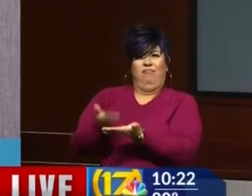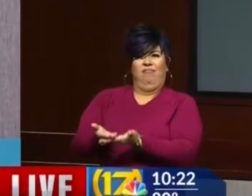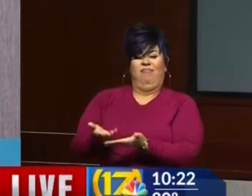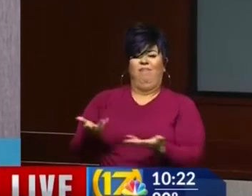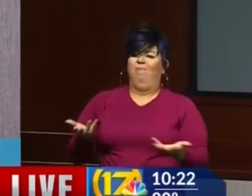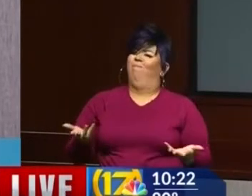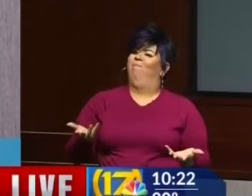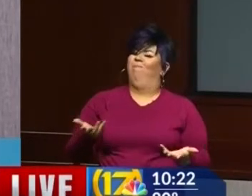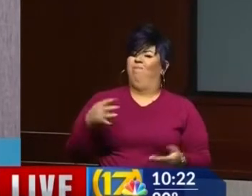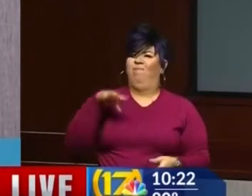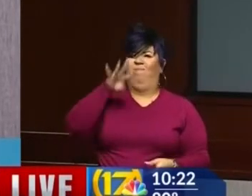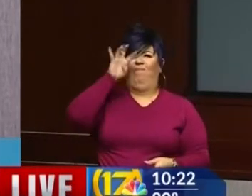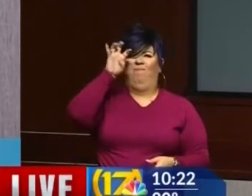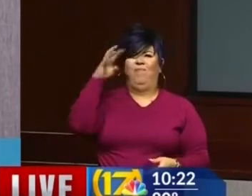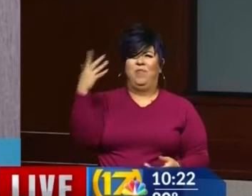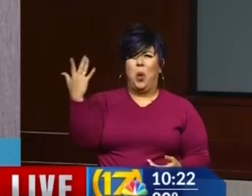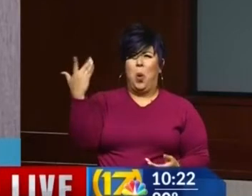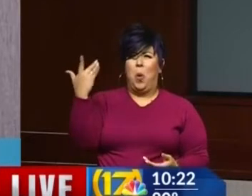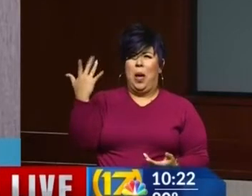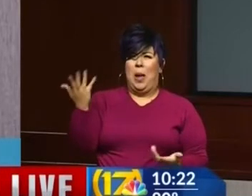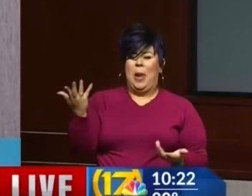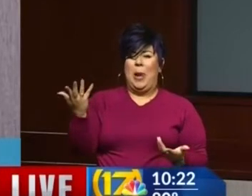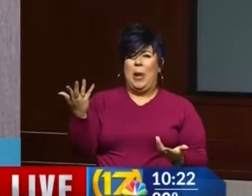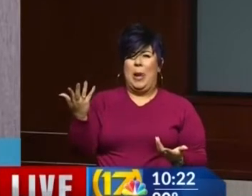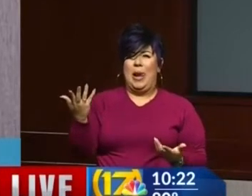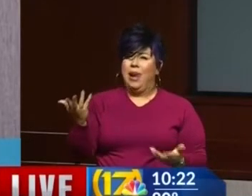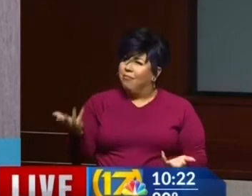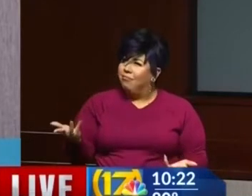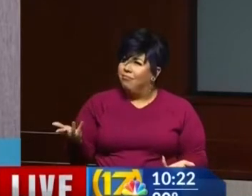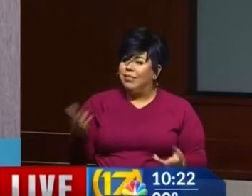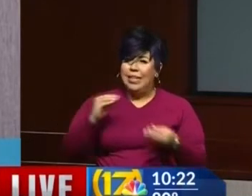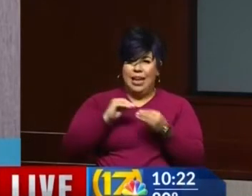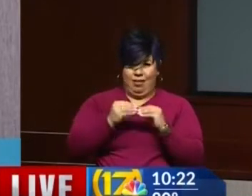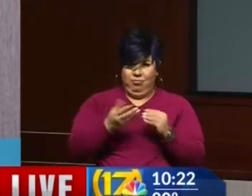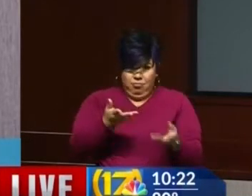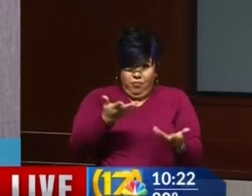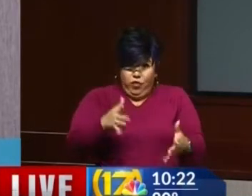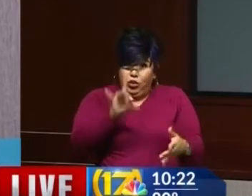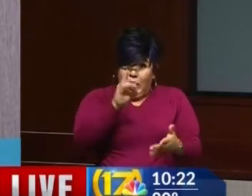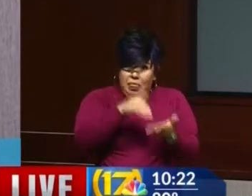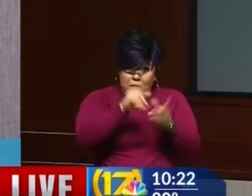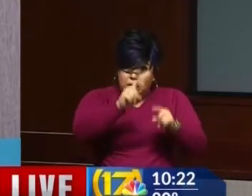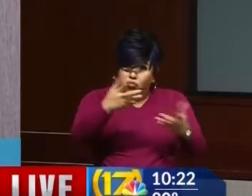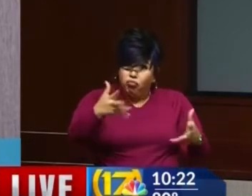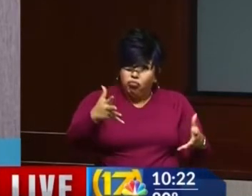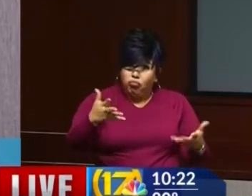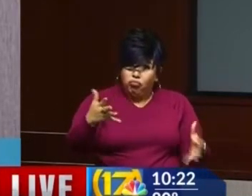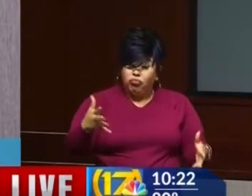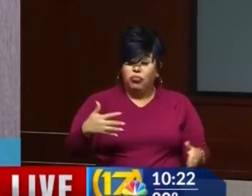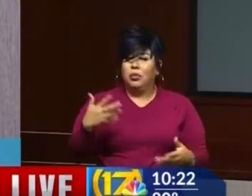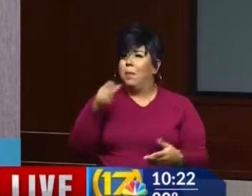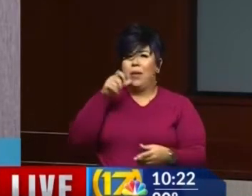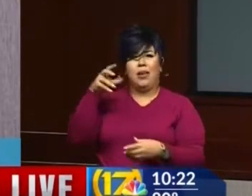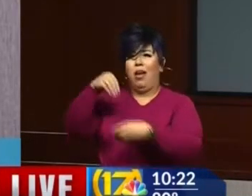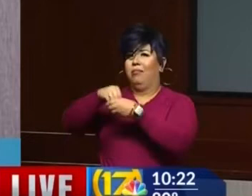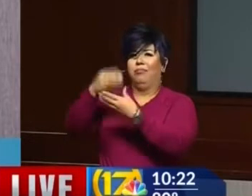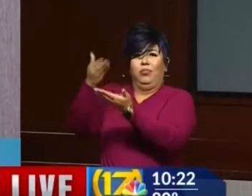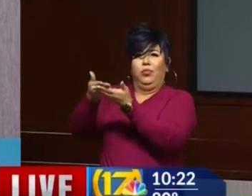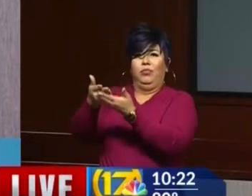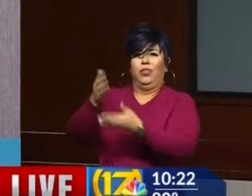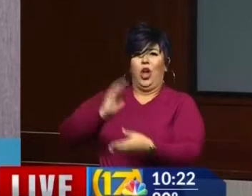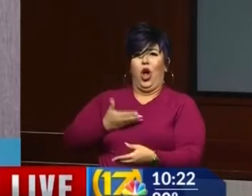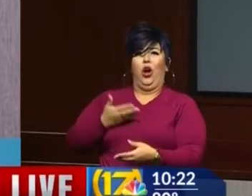it's mind-boggling that they're involved in the way that they are, yet those numbers are not being reflected accurately in data being